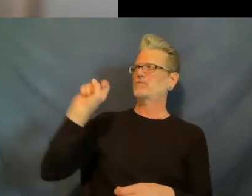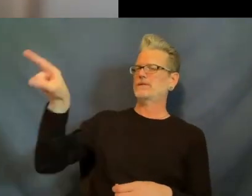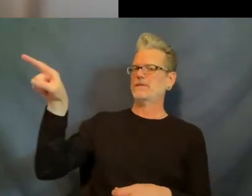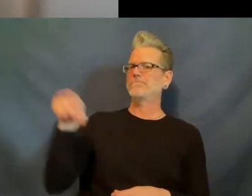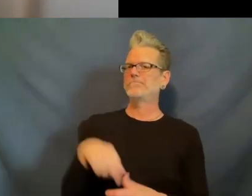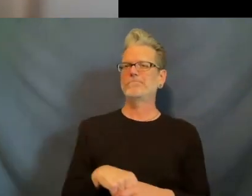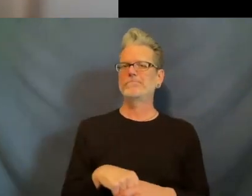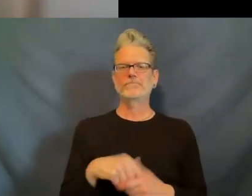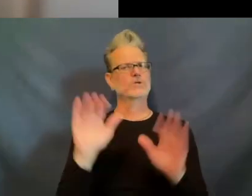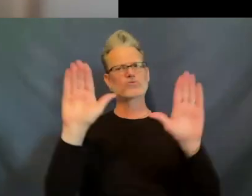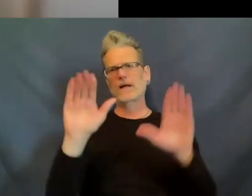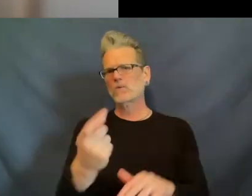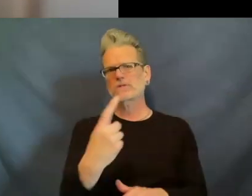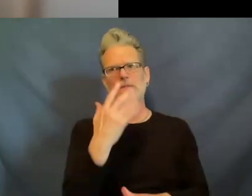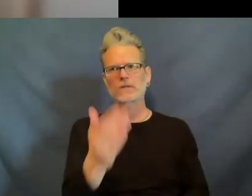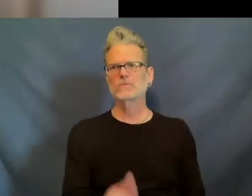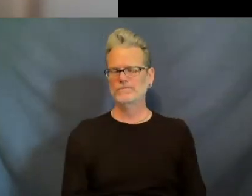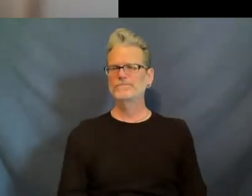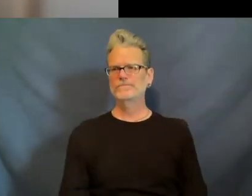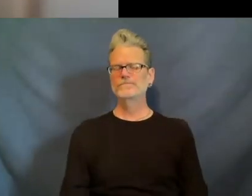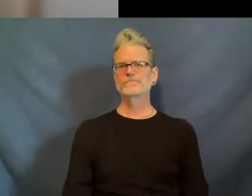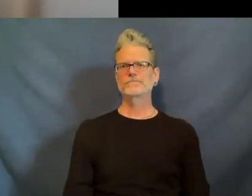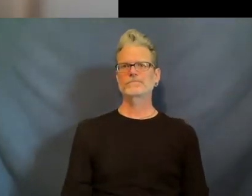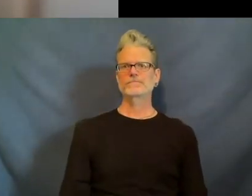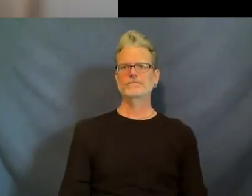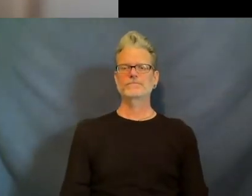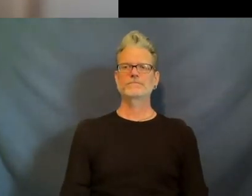That's a great question. Thank you for bringing that.